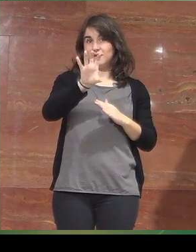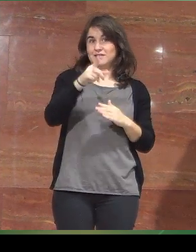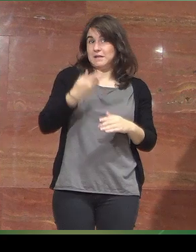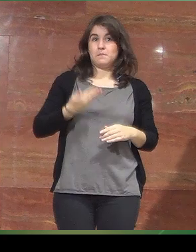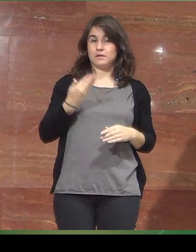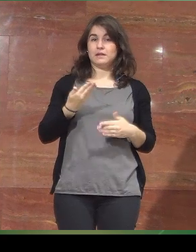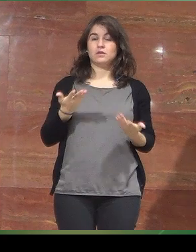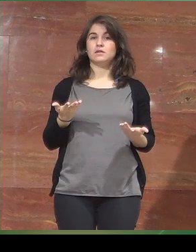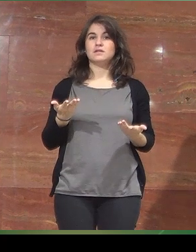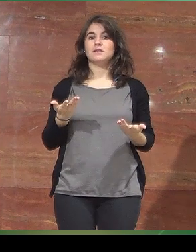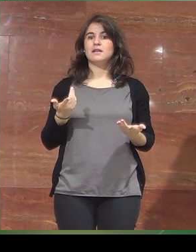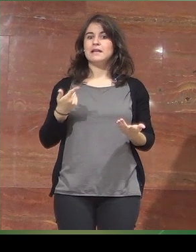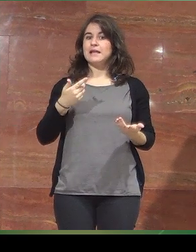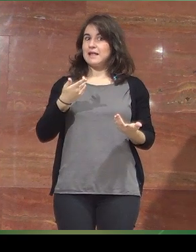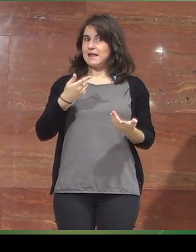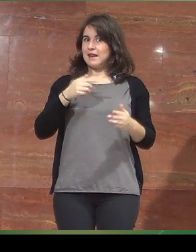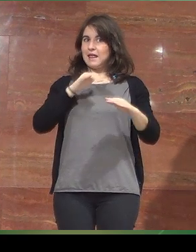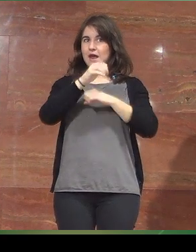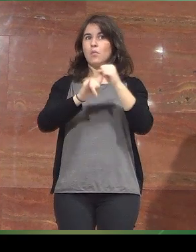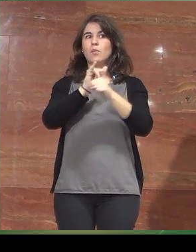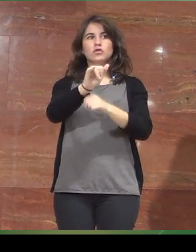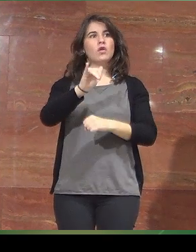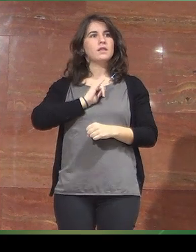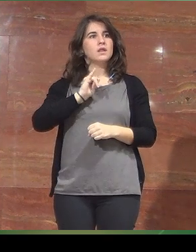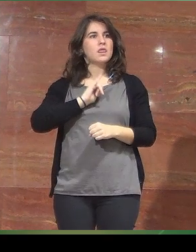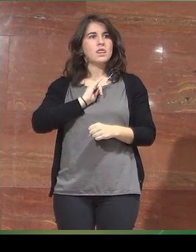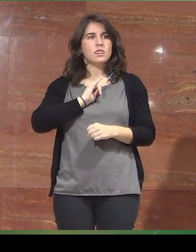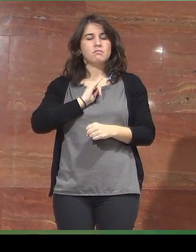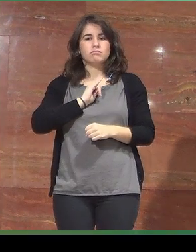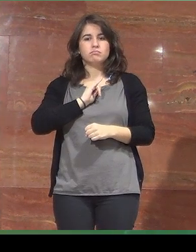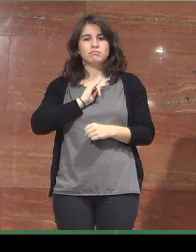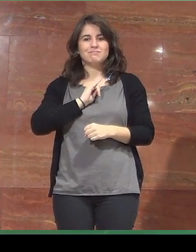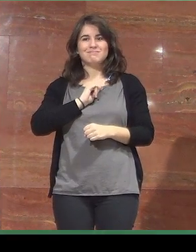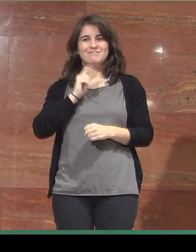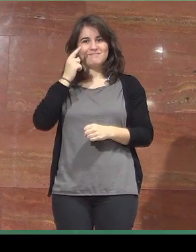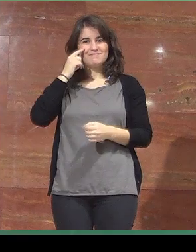country. And we have to work on these differences. But in the same time, to be